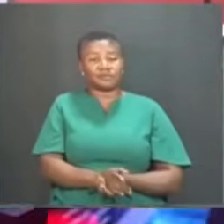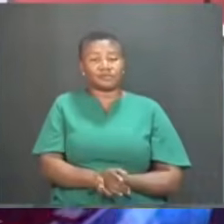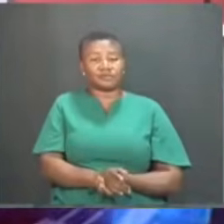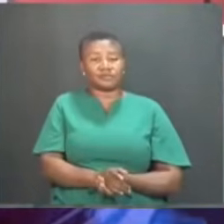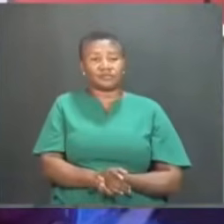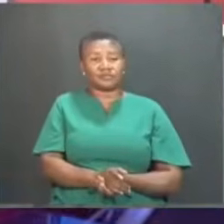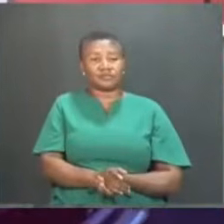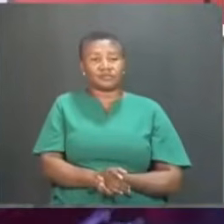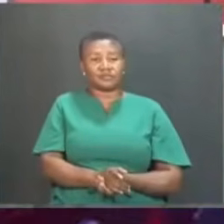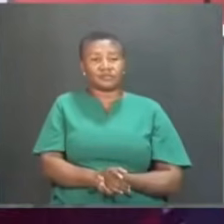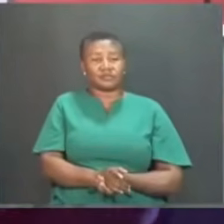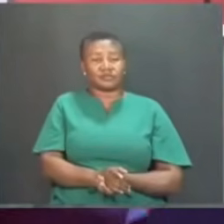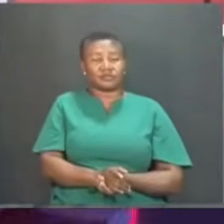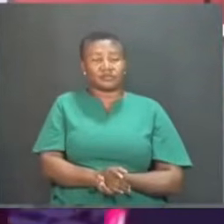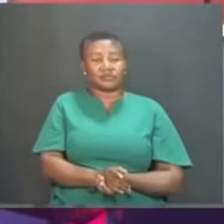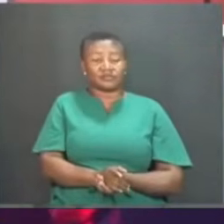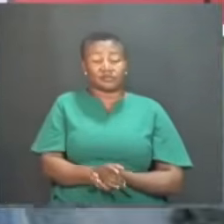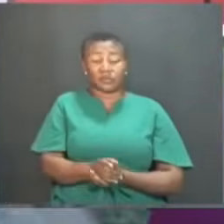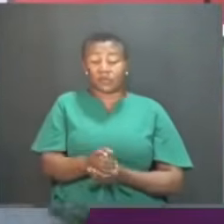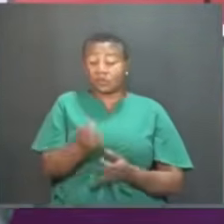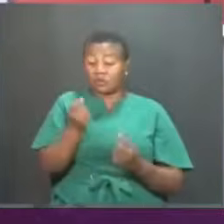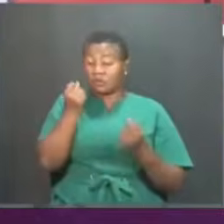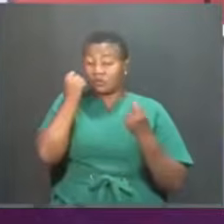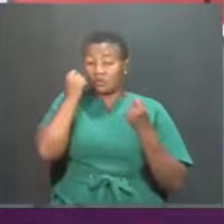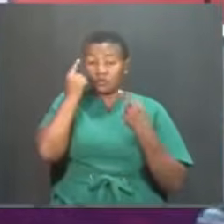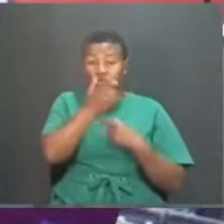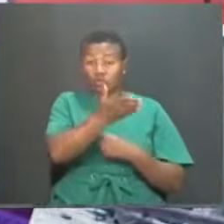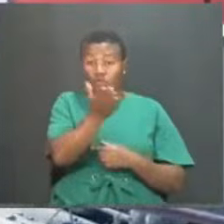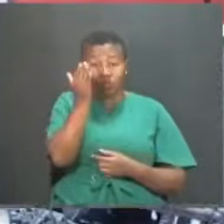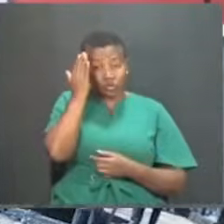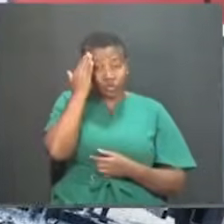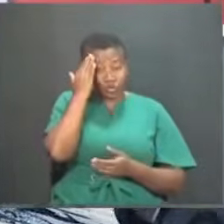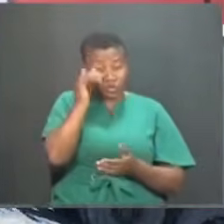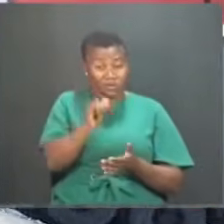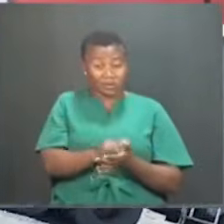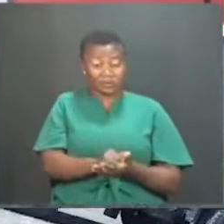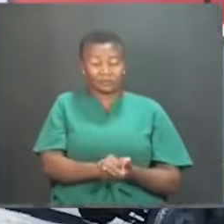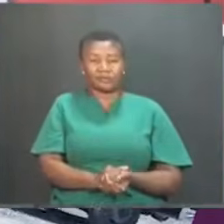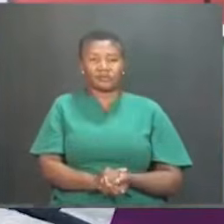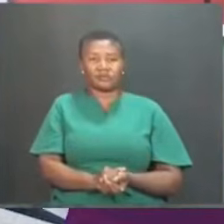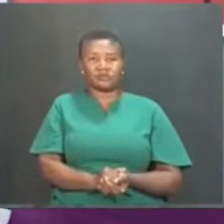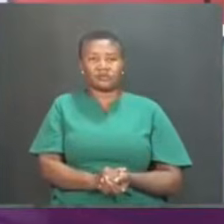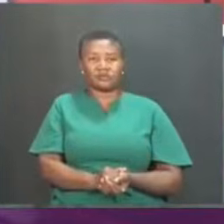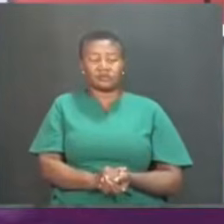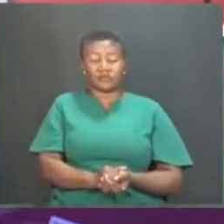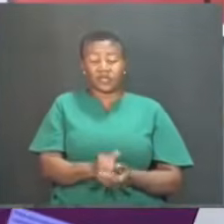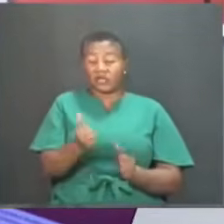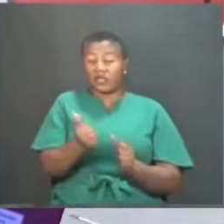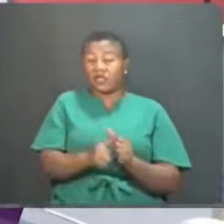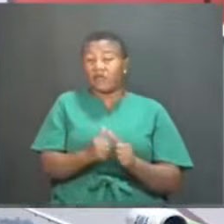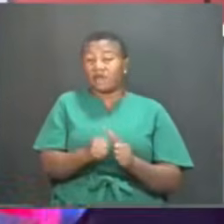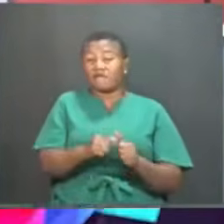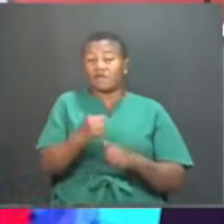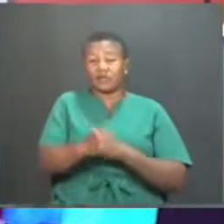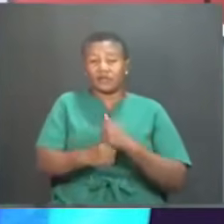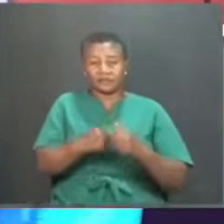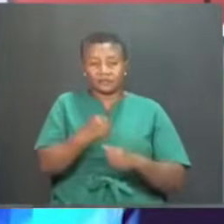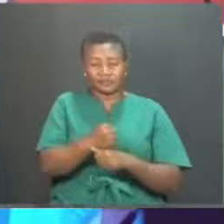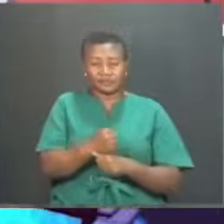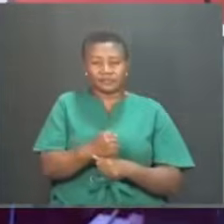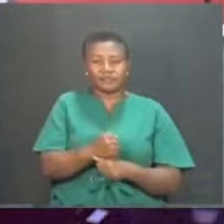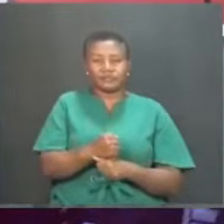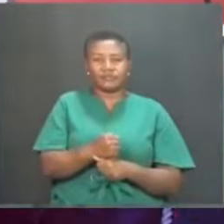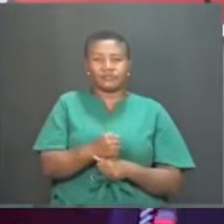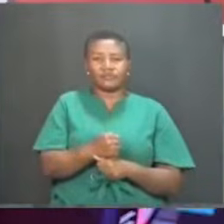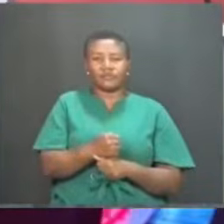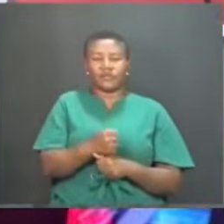if it will surprise you to know that year in, year out, about 20